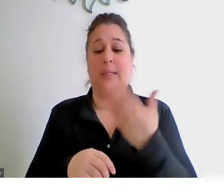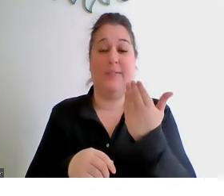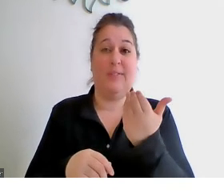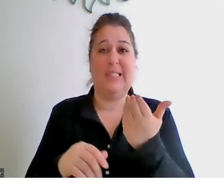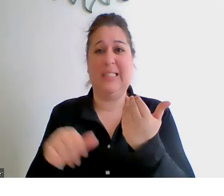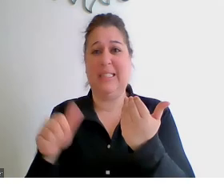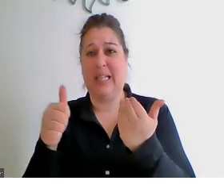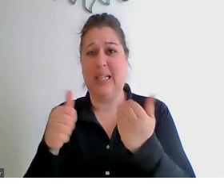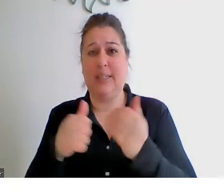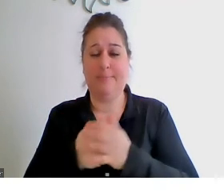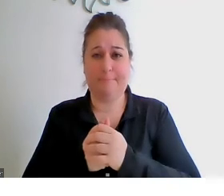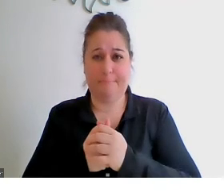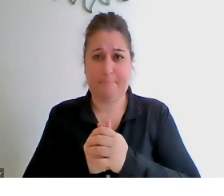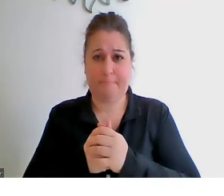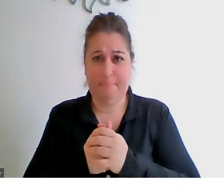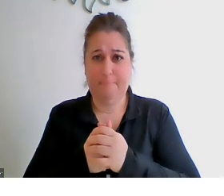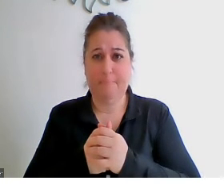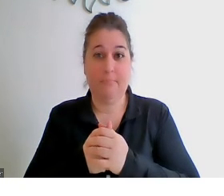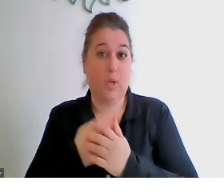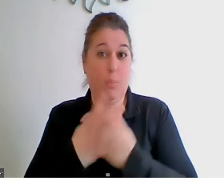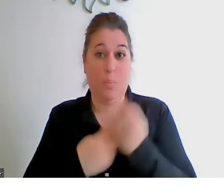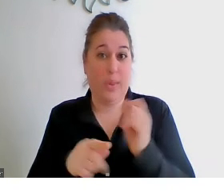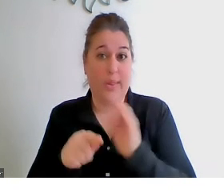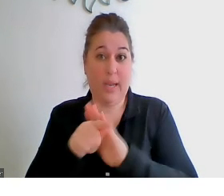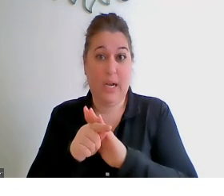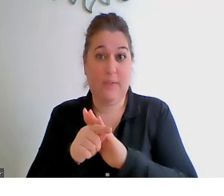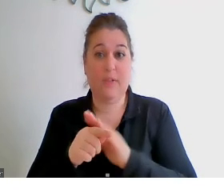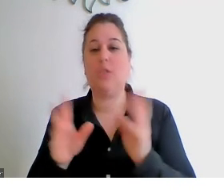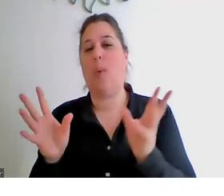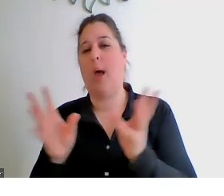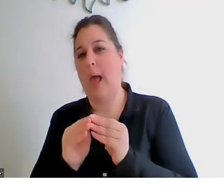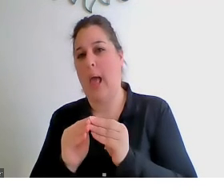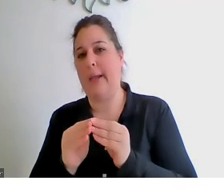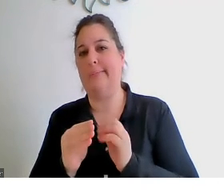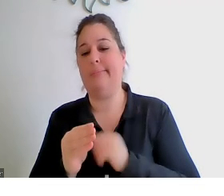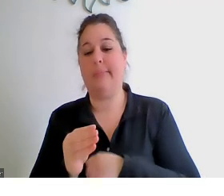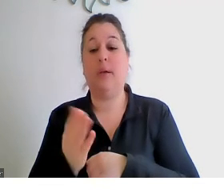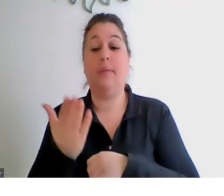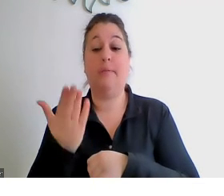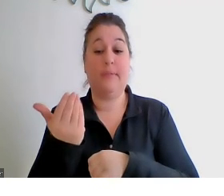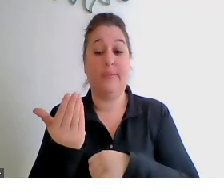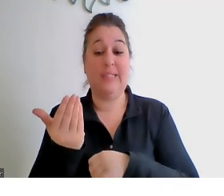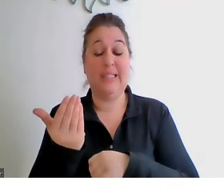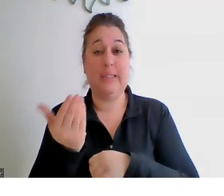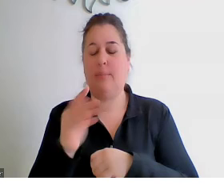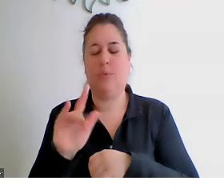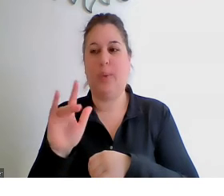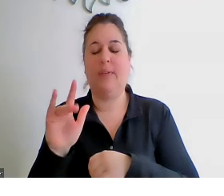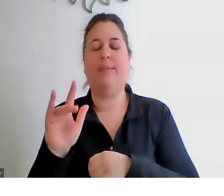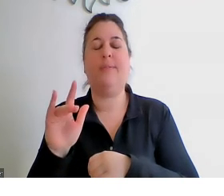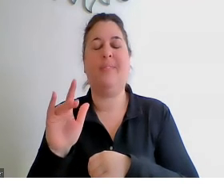15 plus 10, add the numbers and keep the sign. They're both negative, so